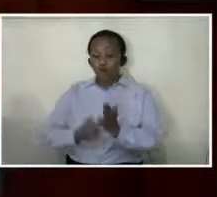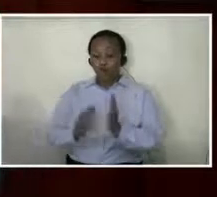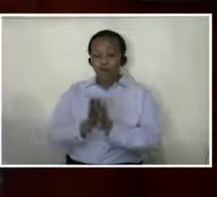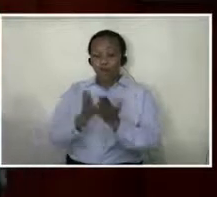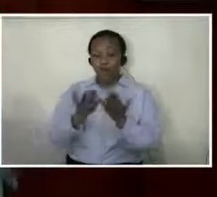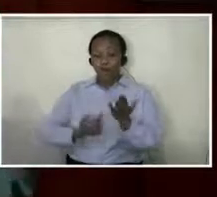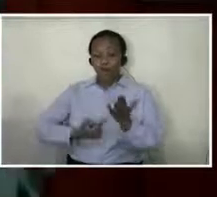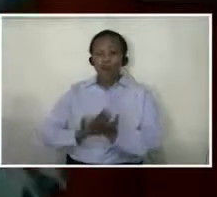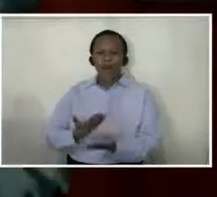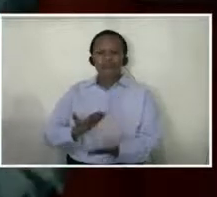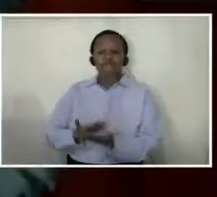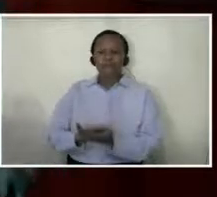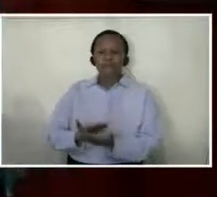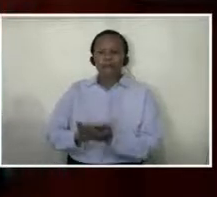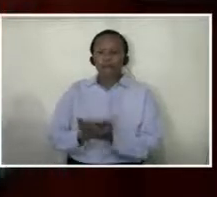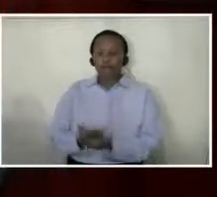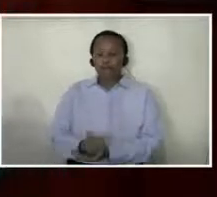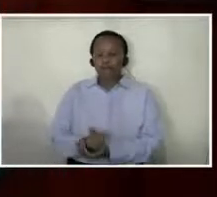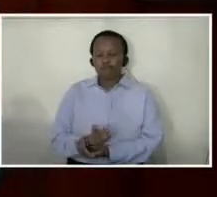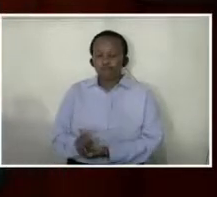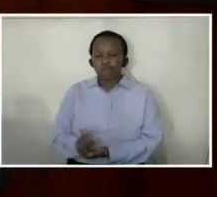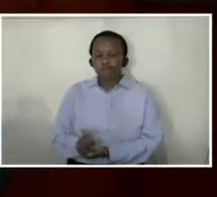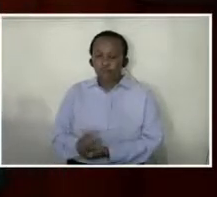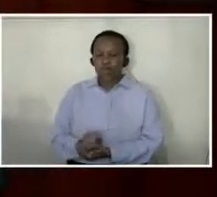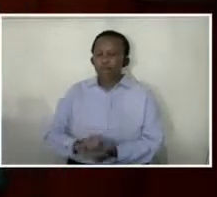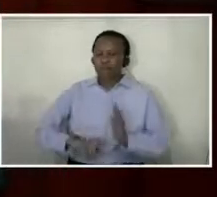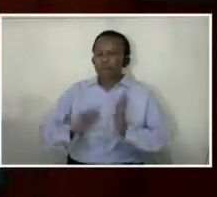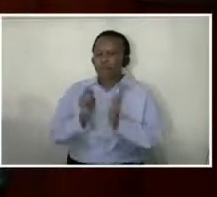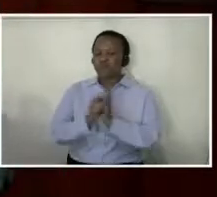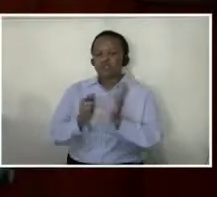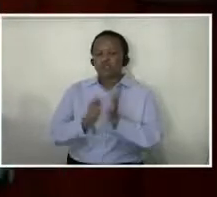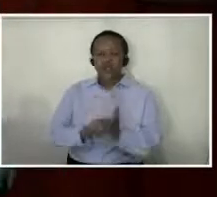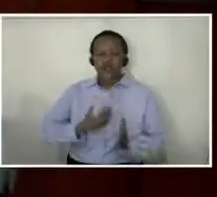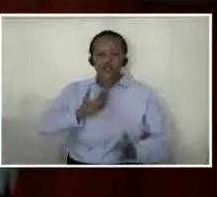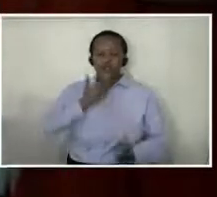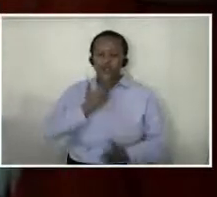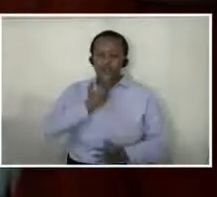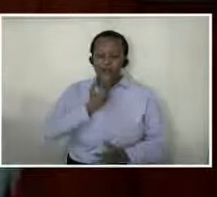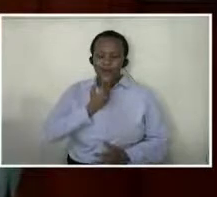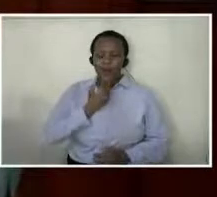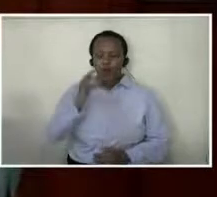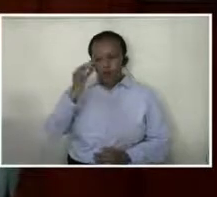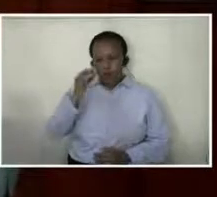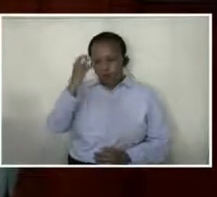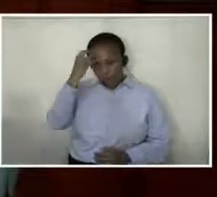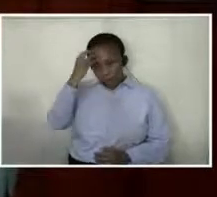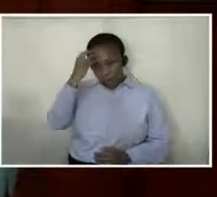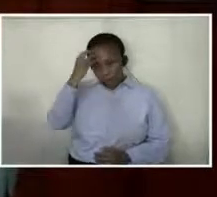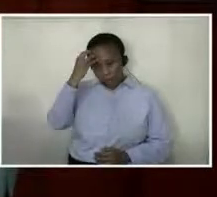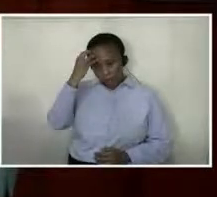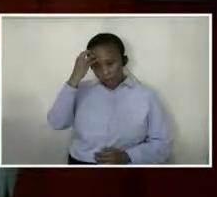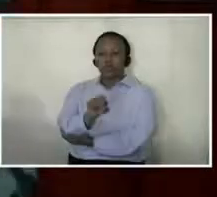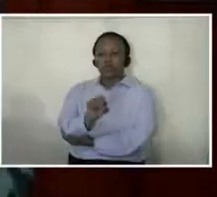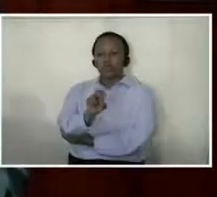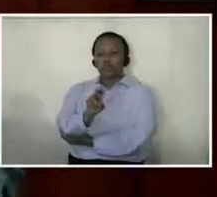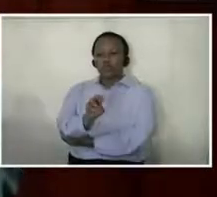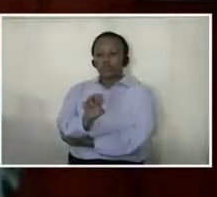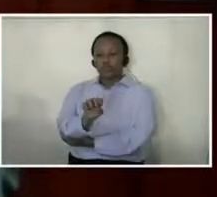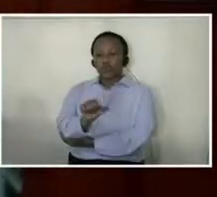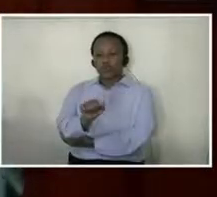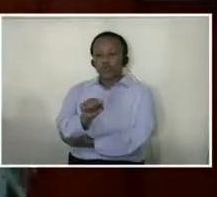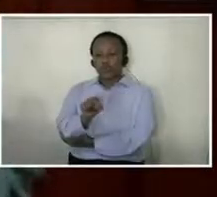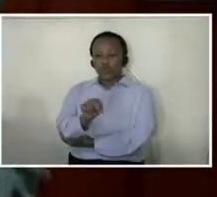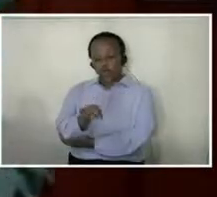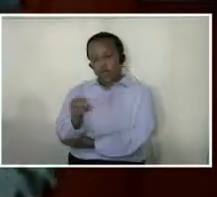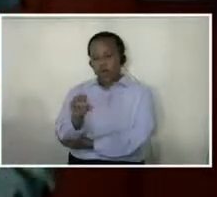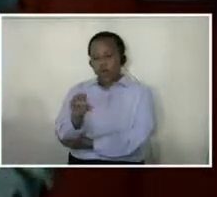This book is available, and it is authored by Professor Susan Boysen. Having